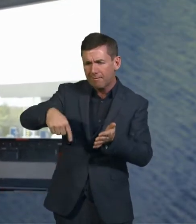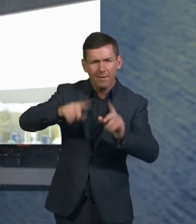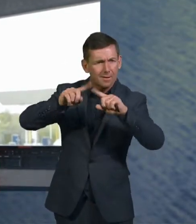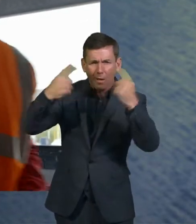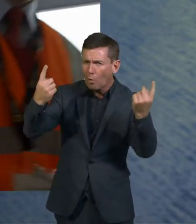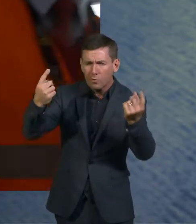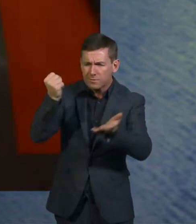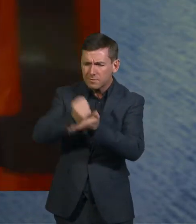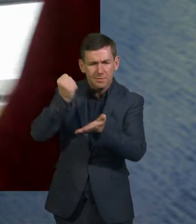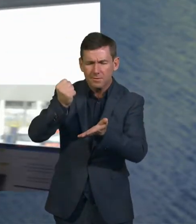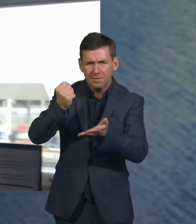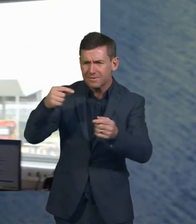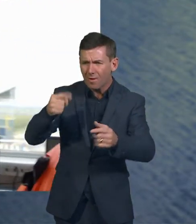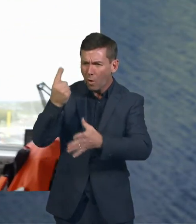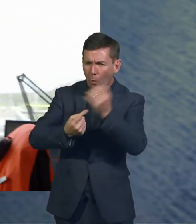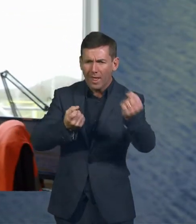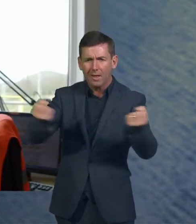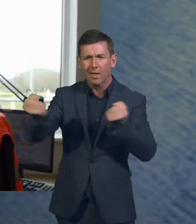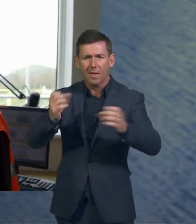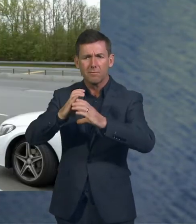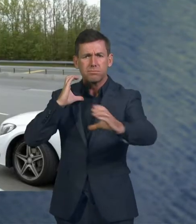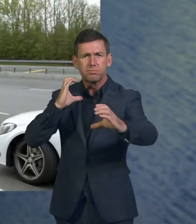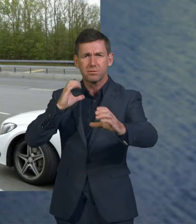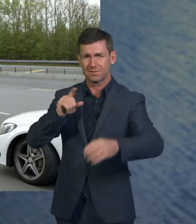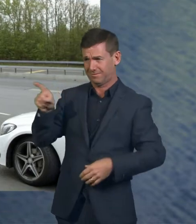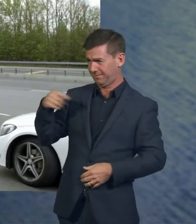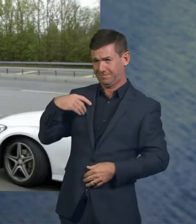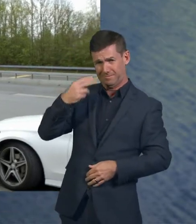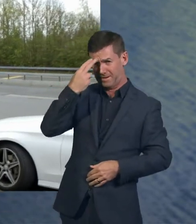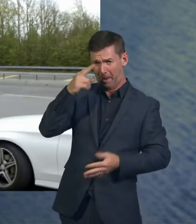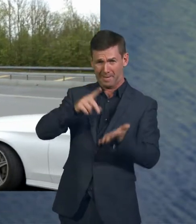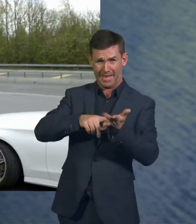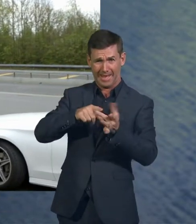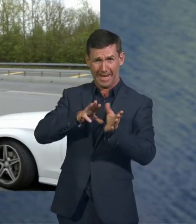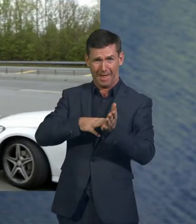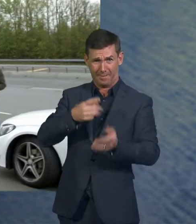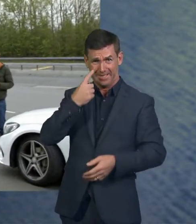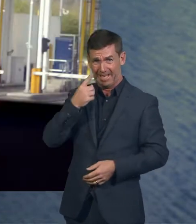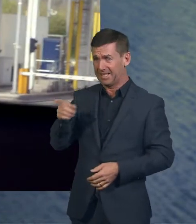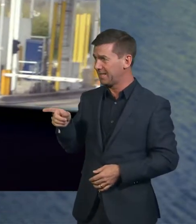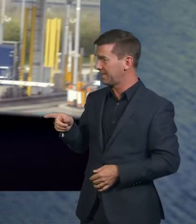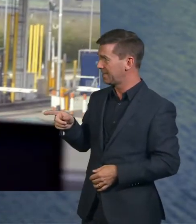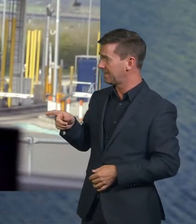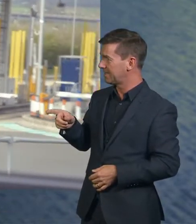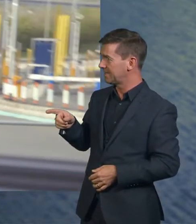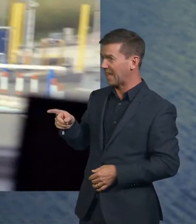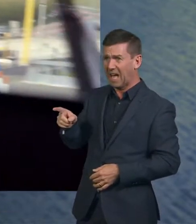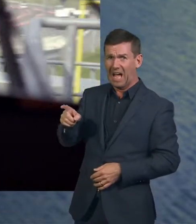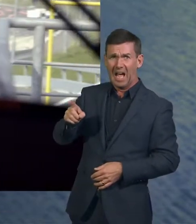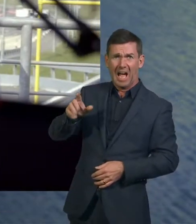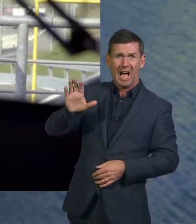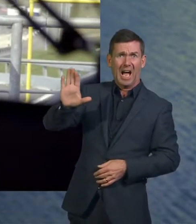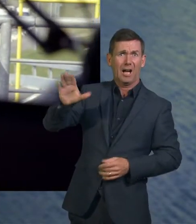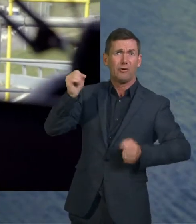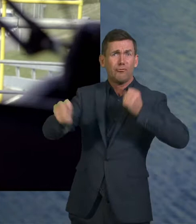Liam is in and out of the office like a fiddler's elbow. You see where the vans are going? Whoa, whoa, whoa, whoa, whoa, whoa, stop, stop, stop. Running across an open